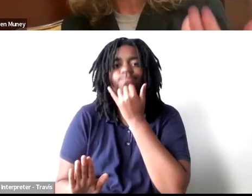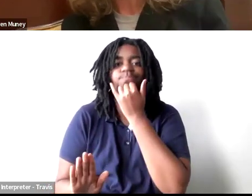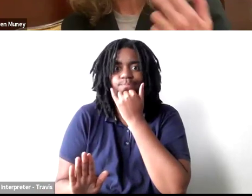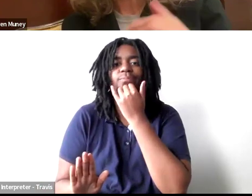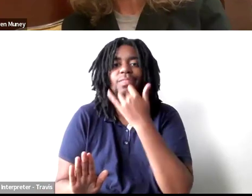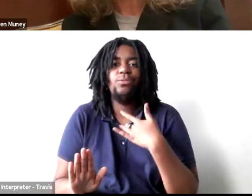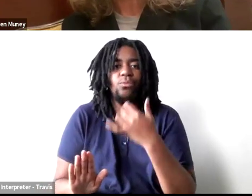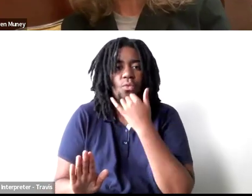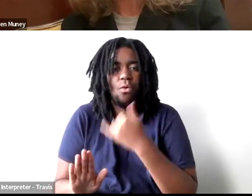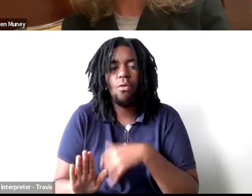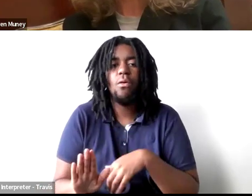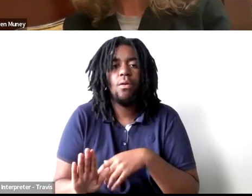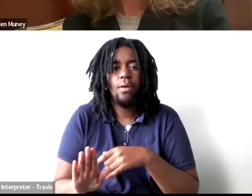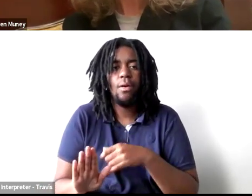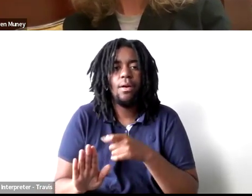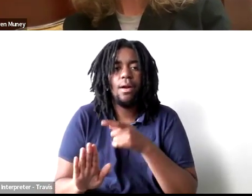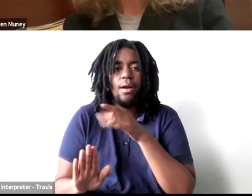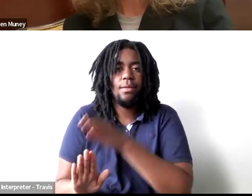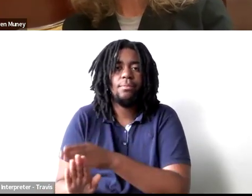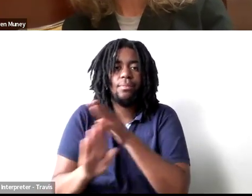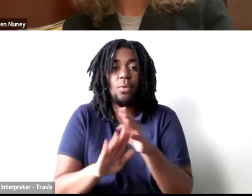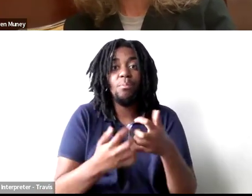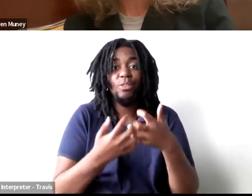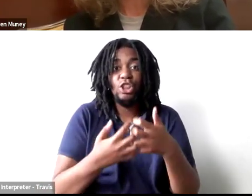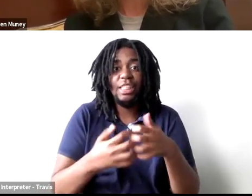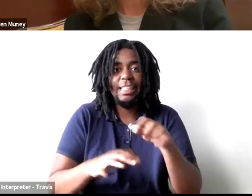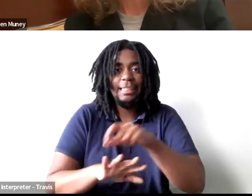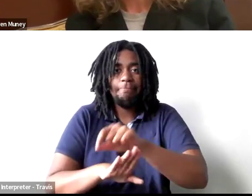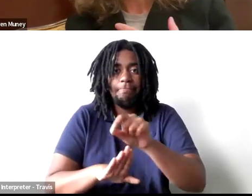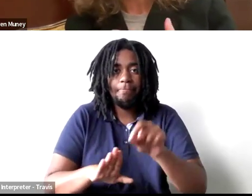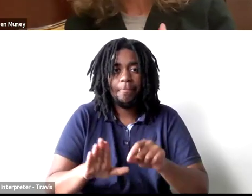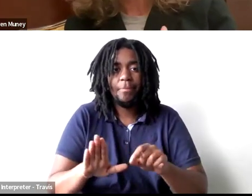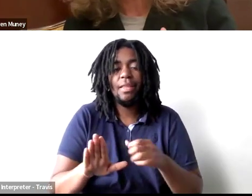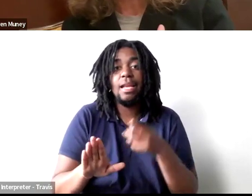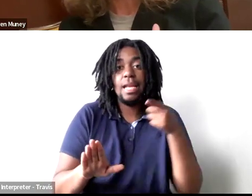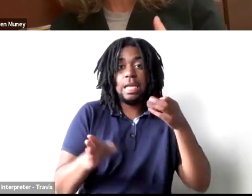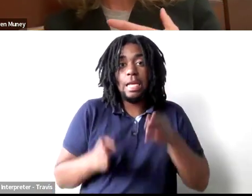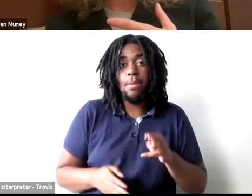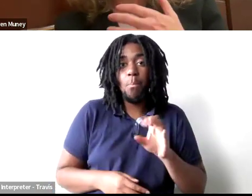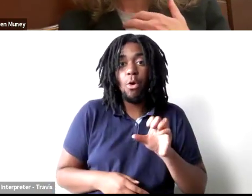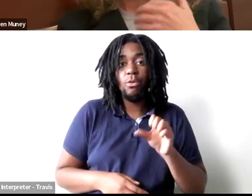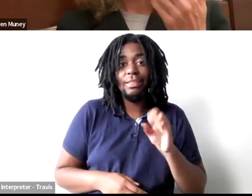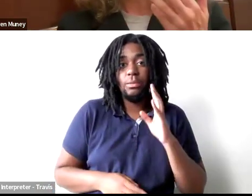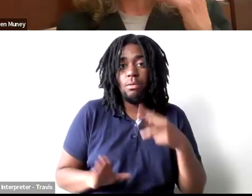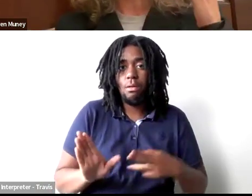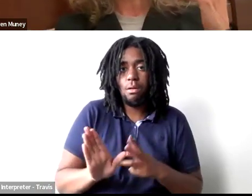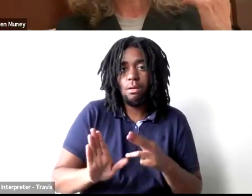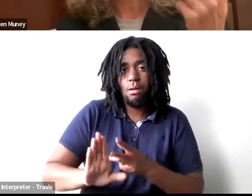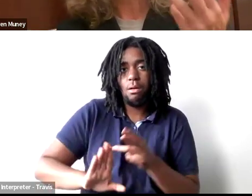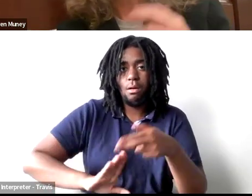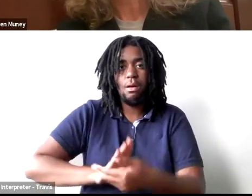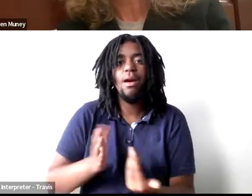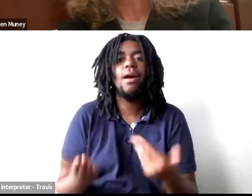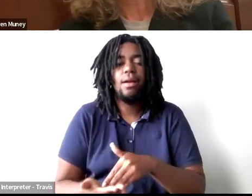a machine and recutting it. So if you're talking about anatomy, whether I'm looking at a person or